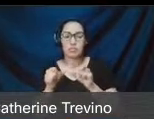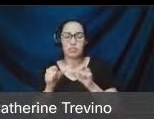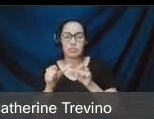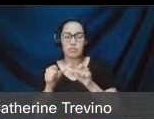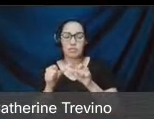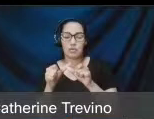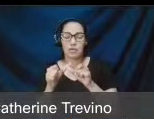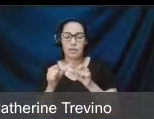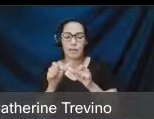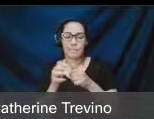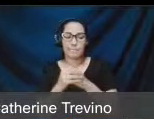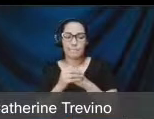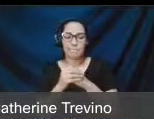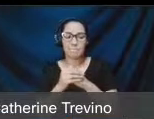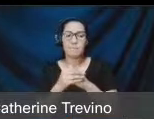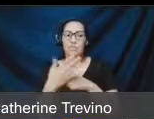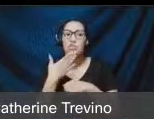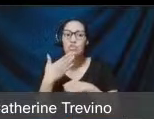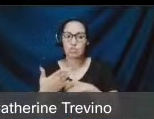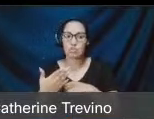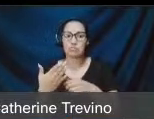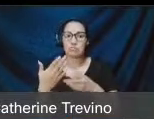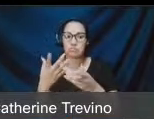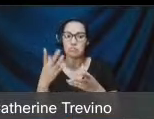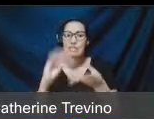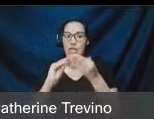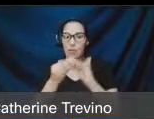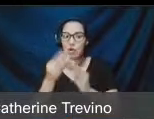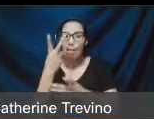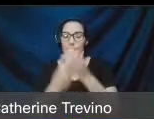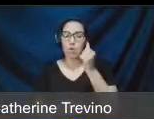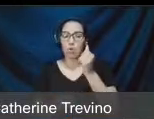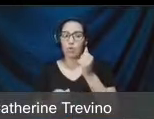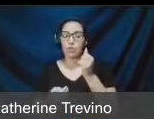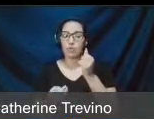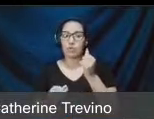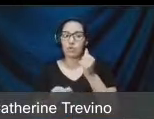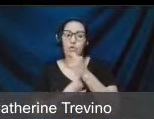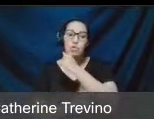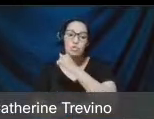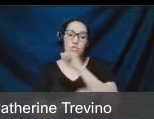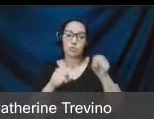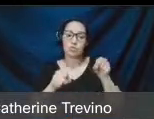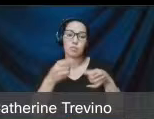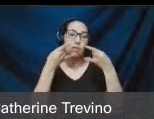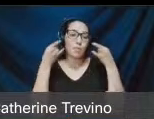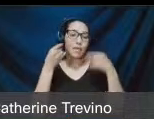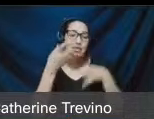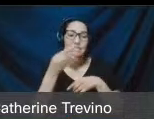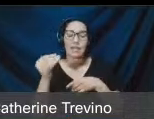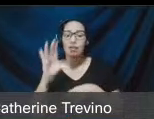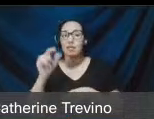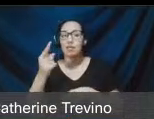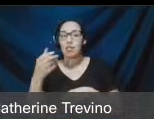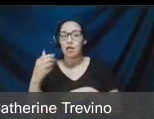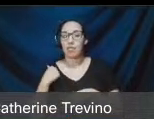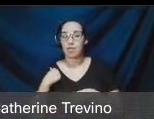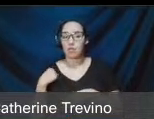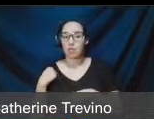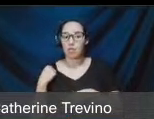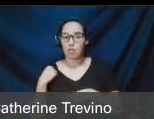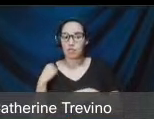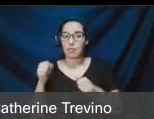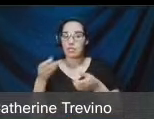a sizable inventory of both disposable masks and also cloth masks that we can hand out to staff